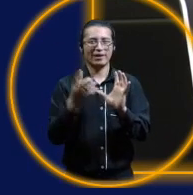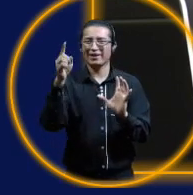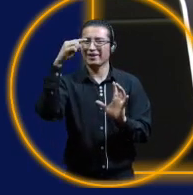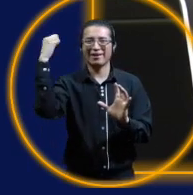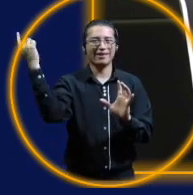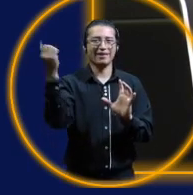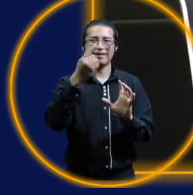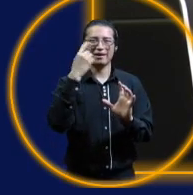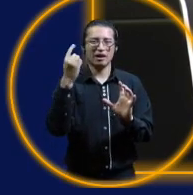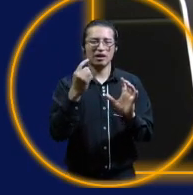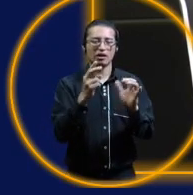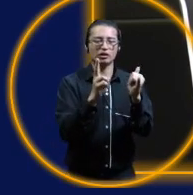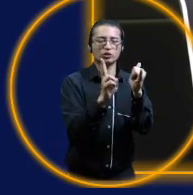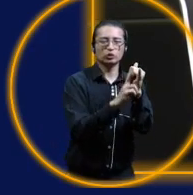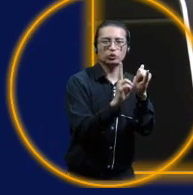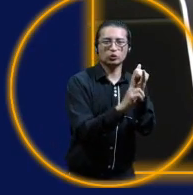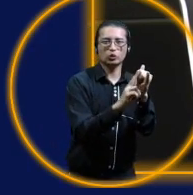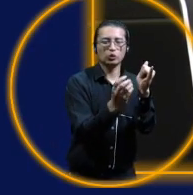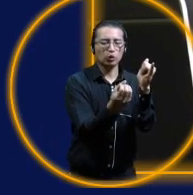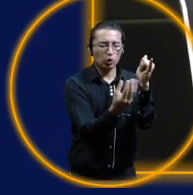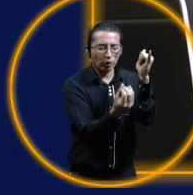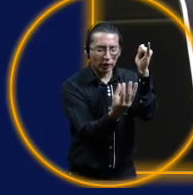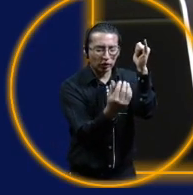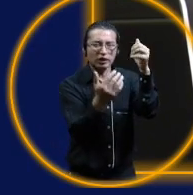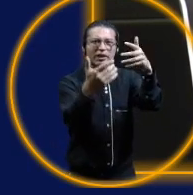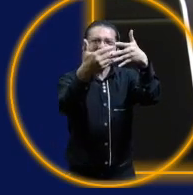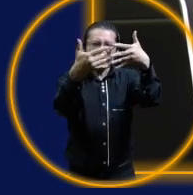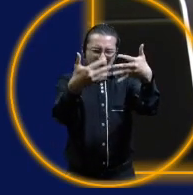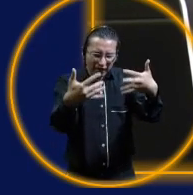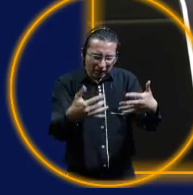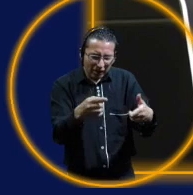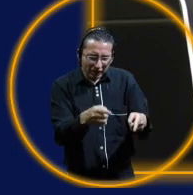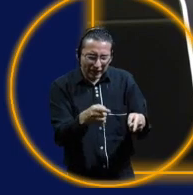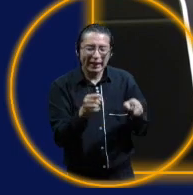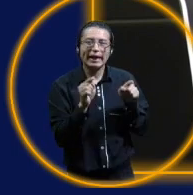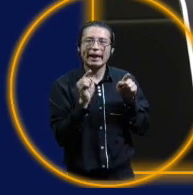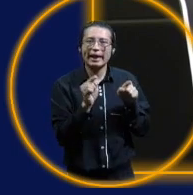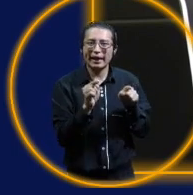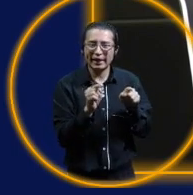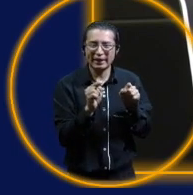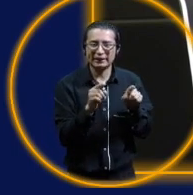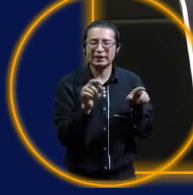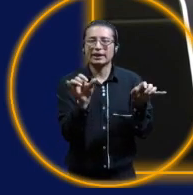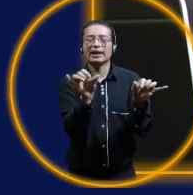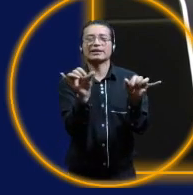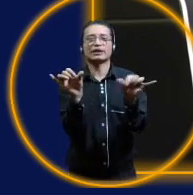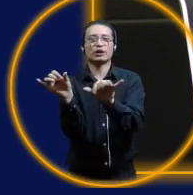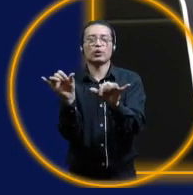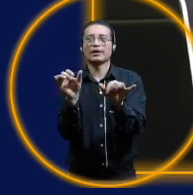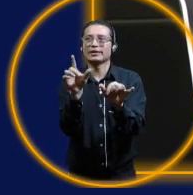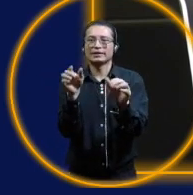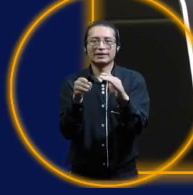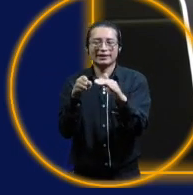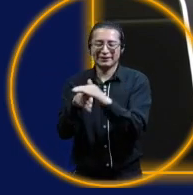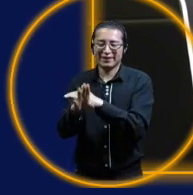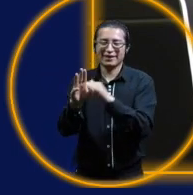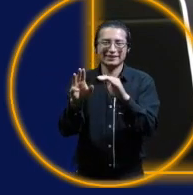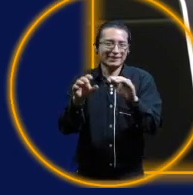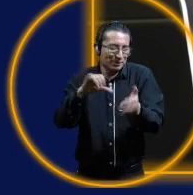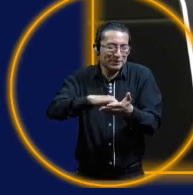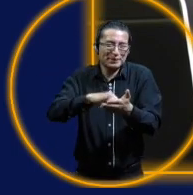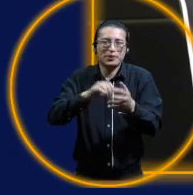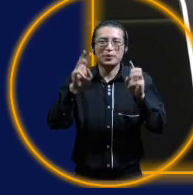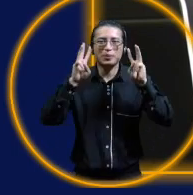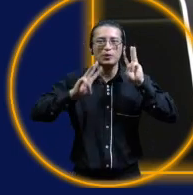the subconscious value that anyone who looks at something, you can't help but notice it. If I have